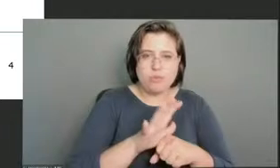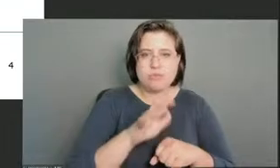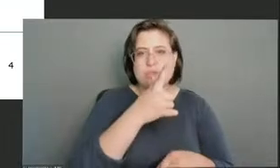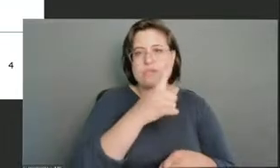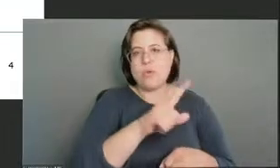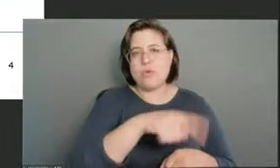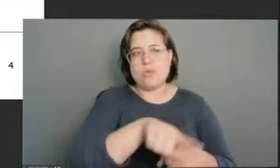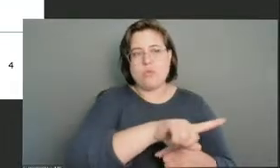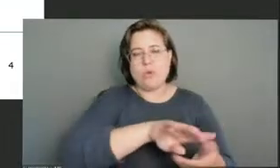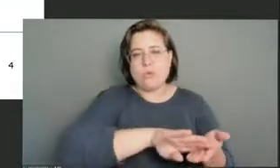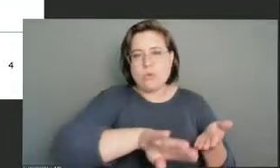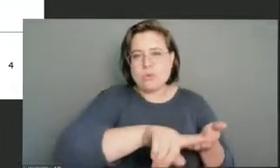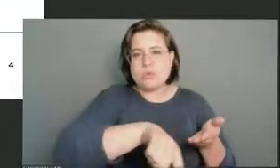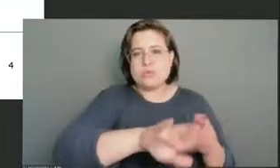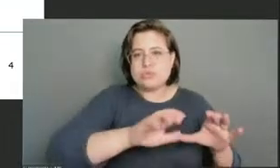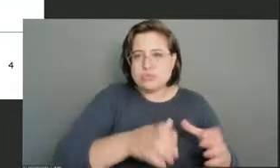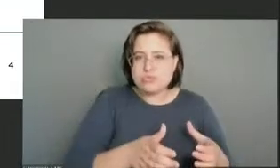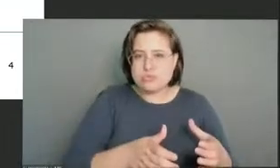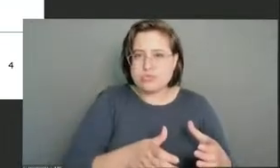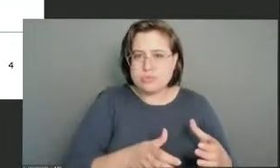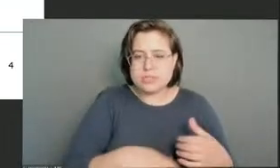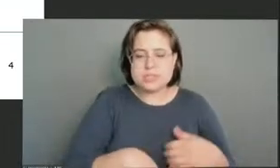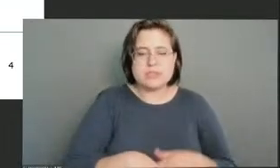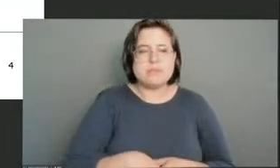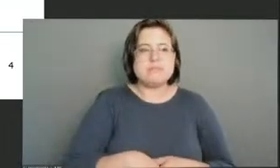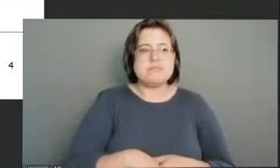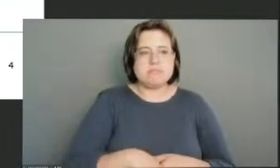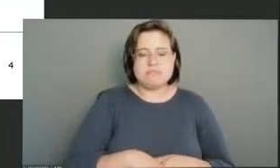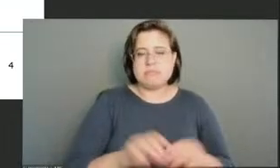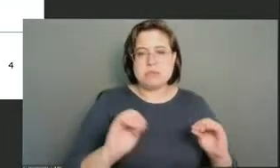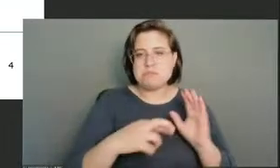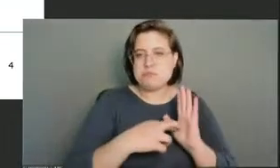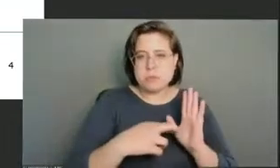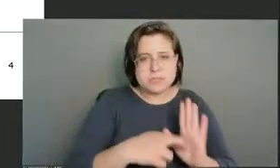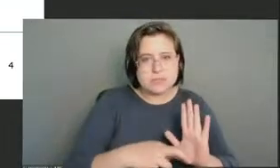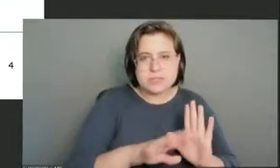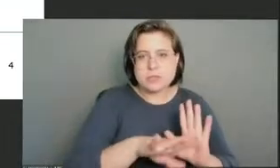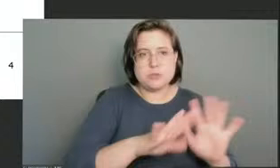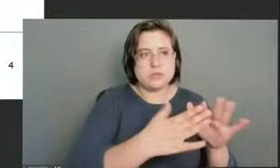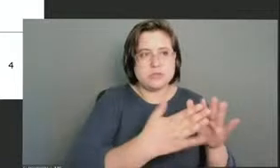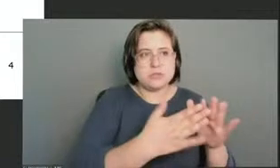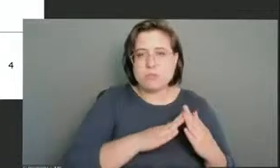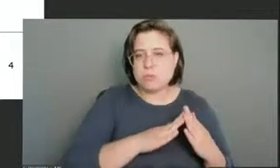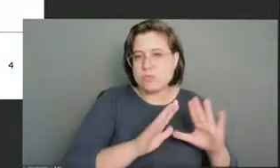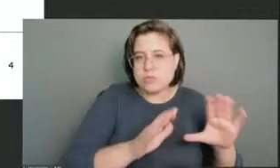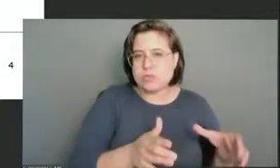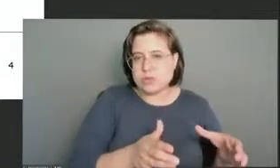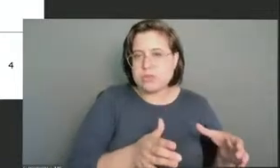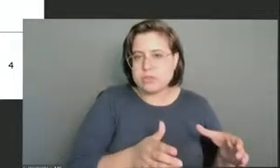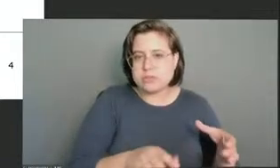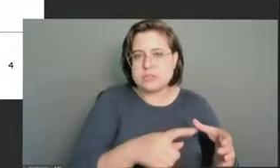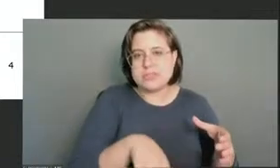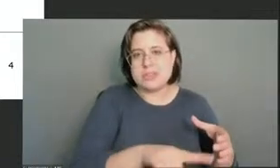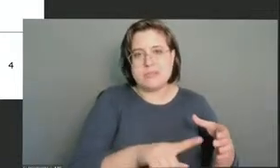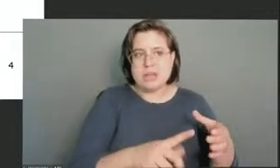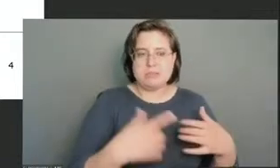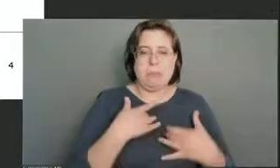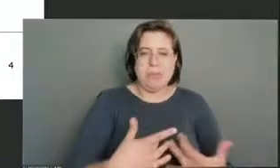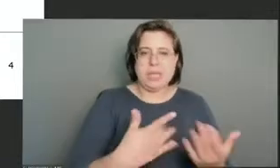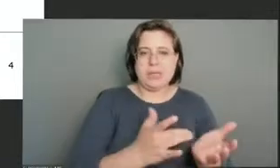minoritized, marginalized, and underrepresented population, like those who are medically